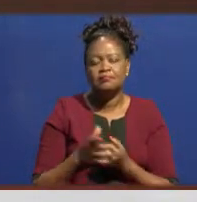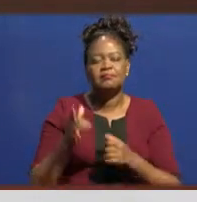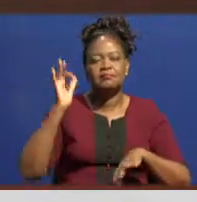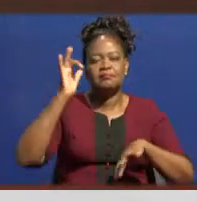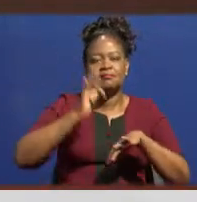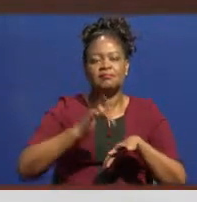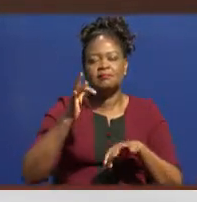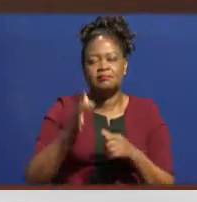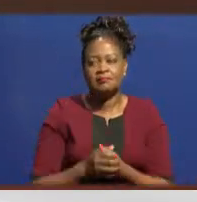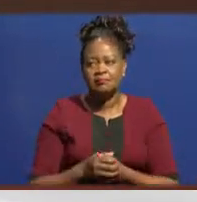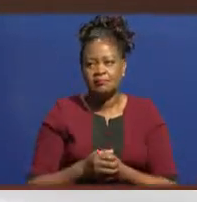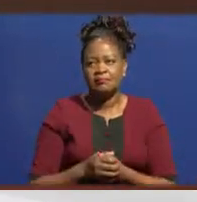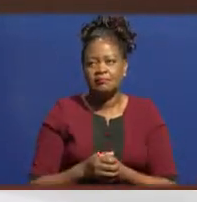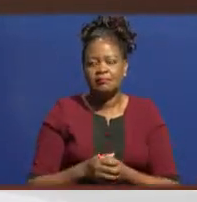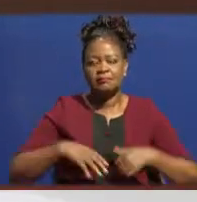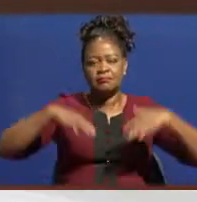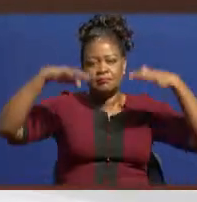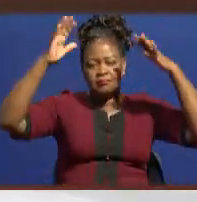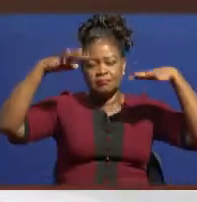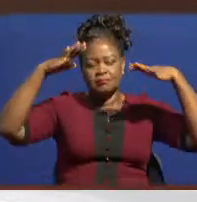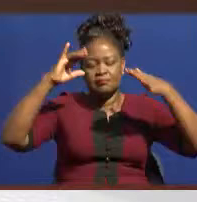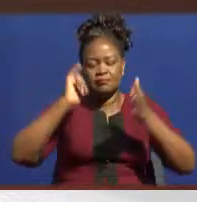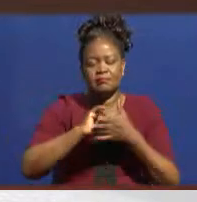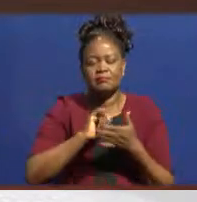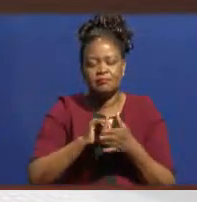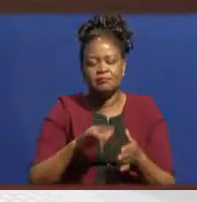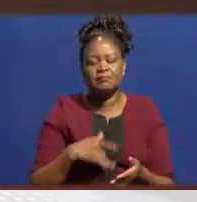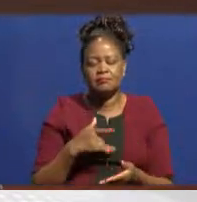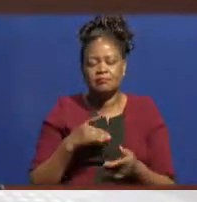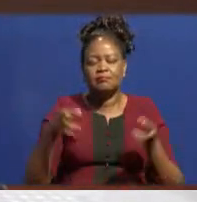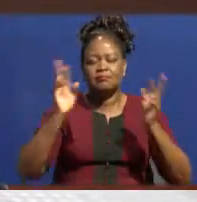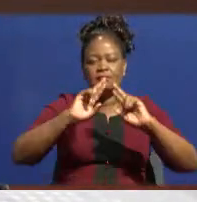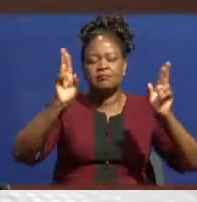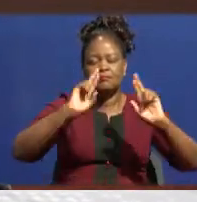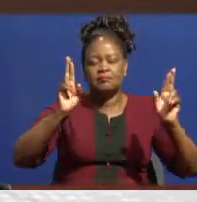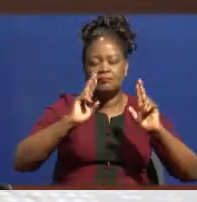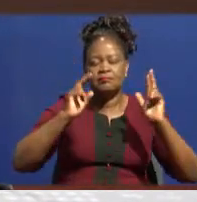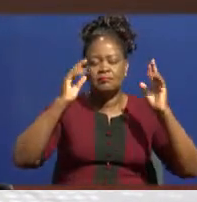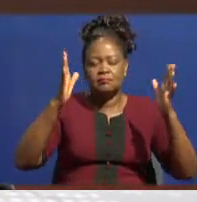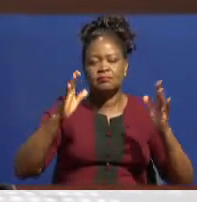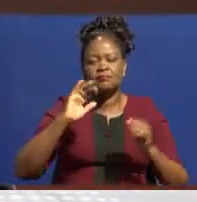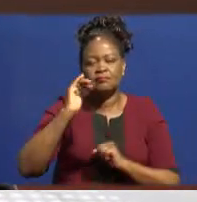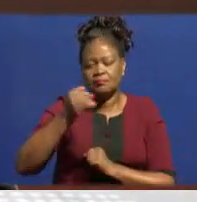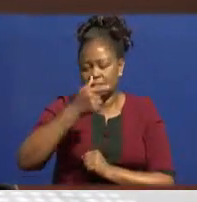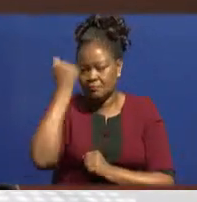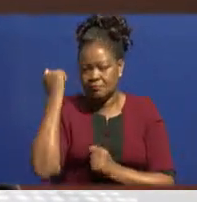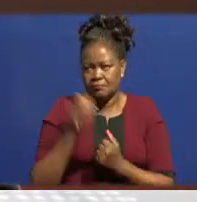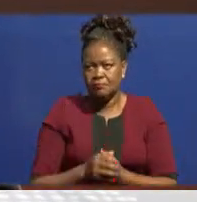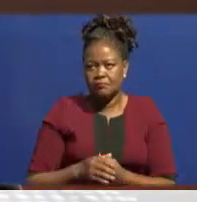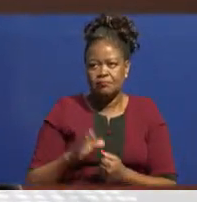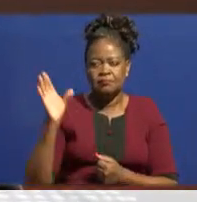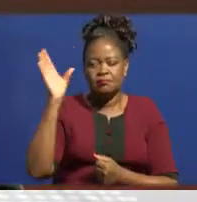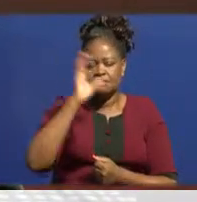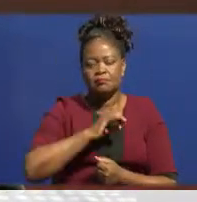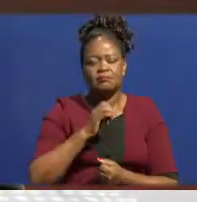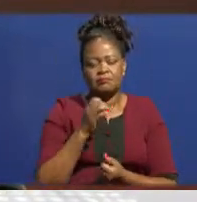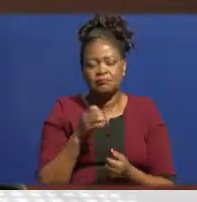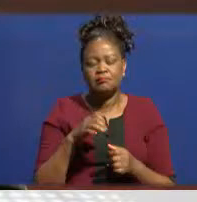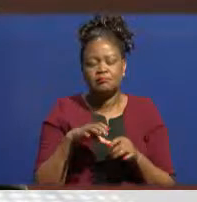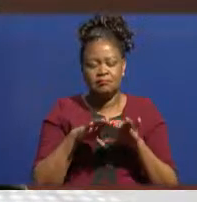effect of the rainfall which has been felt already in major cities because of lack of